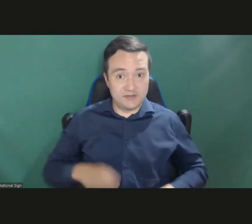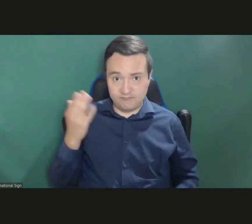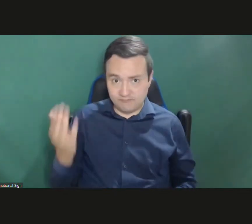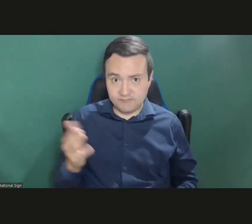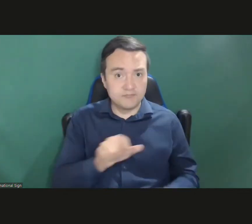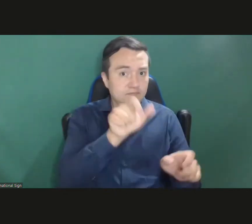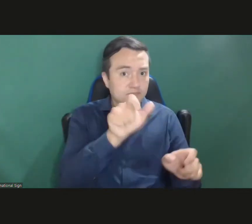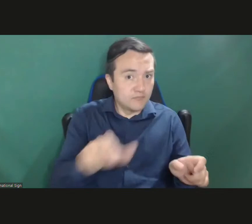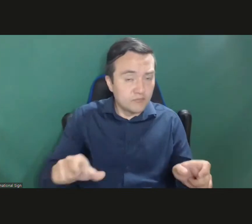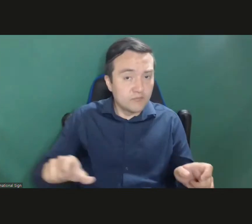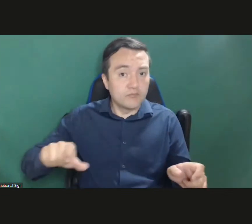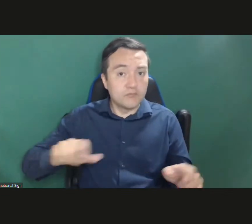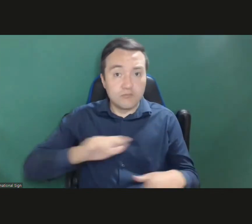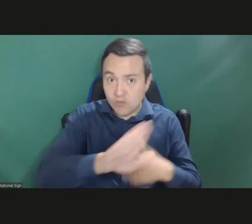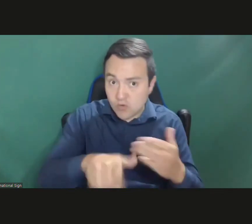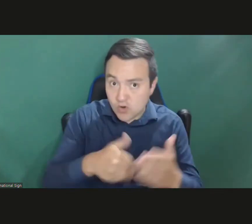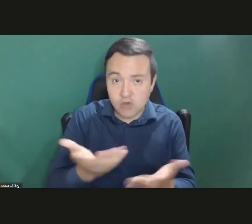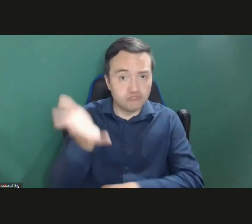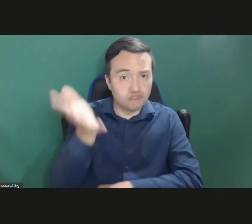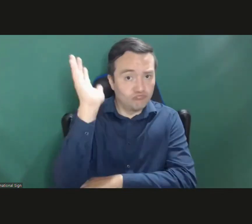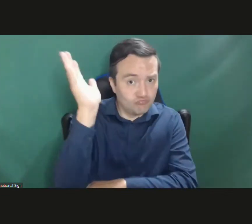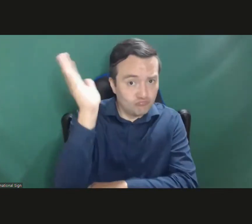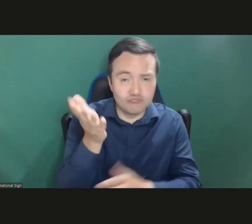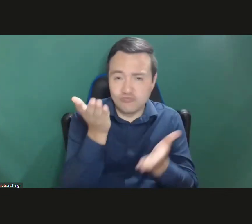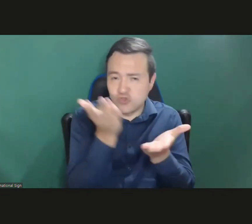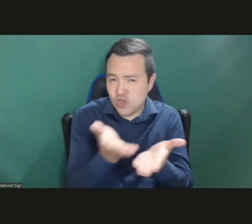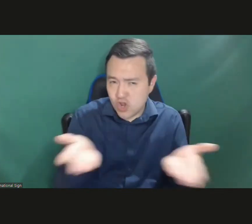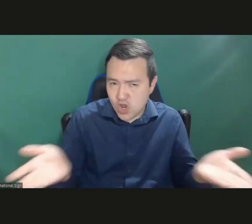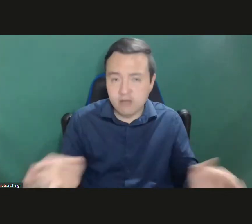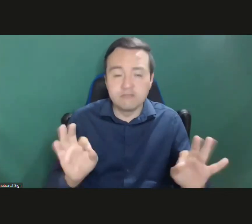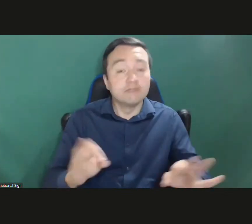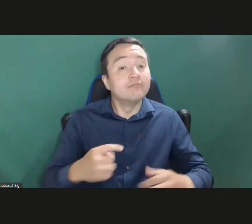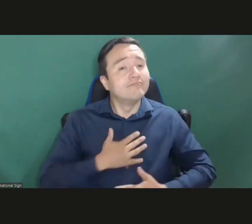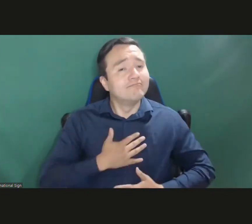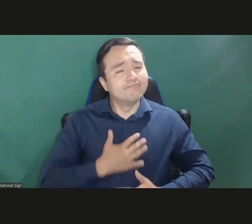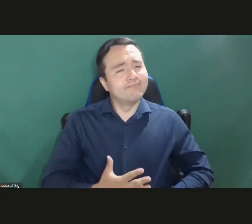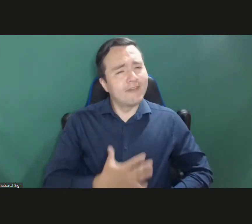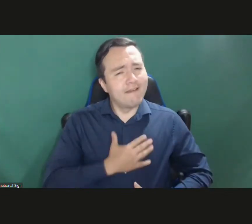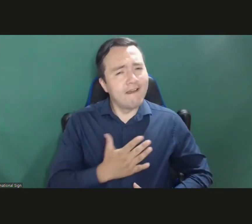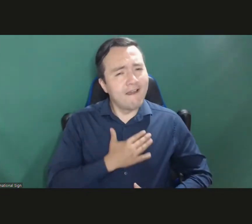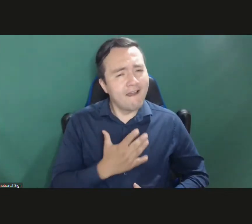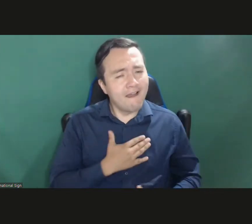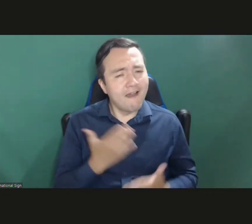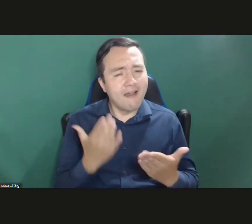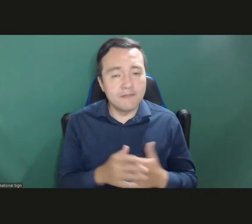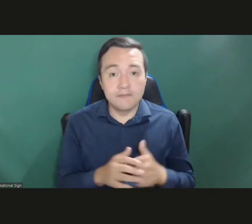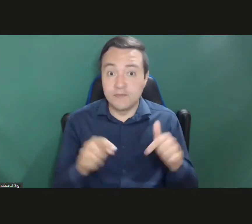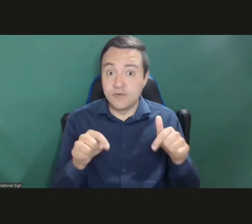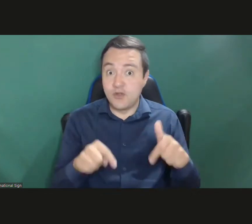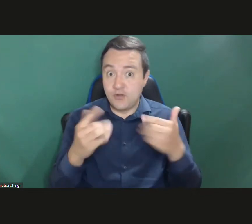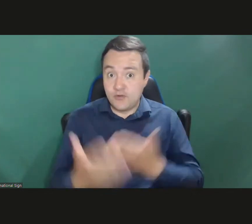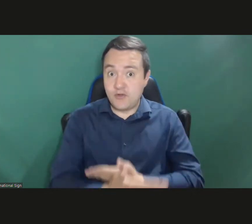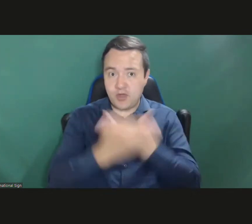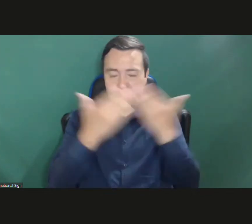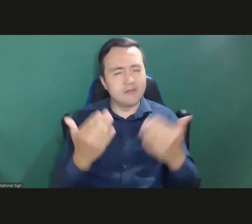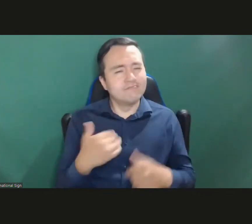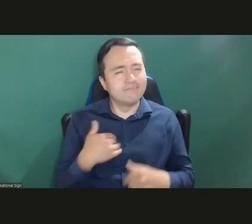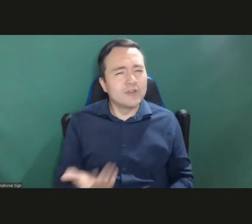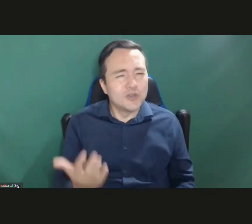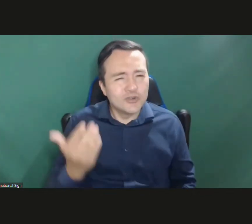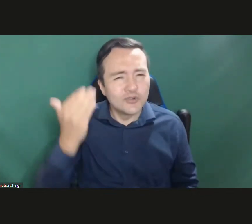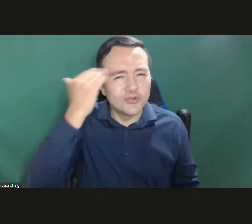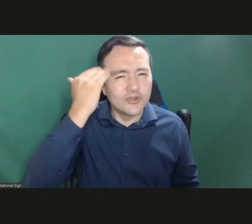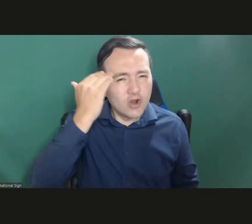a privilege and pleasure to be here this morning. Now, we are all feeling the tremendous impact that this pandemic has had on us for over a year now, and